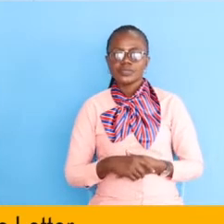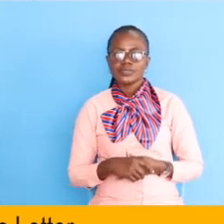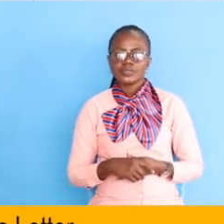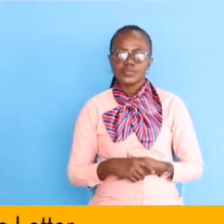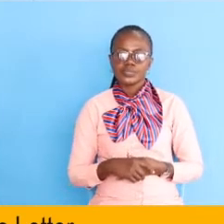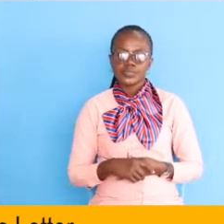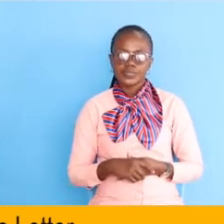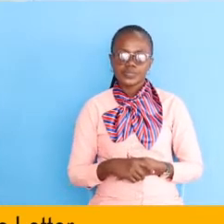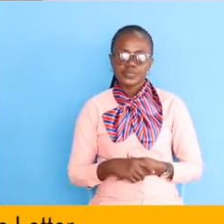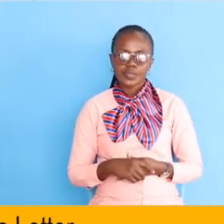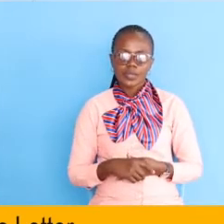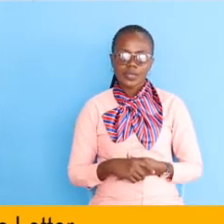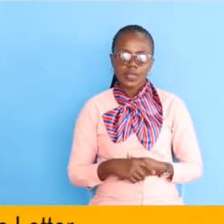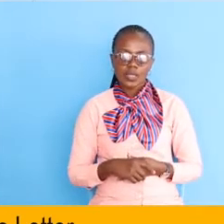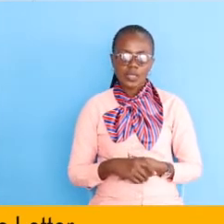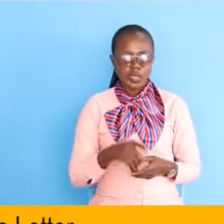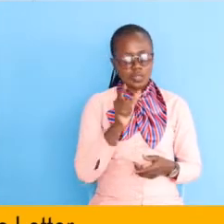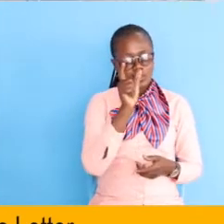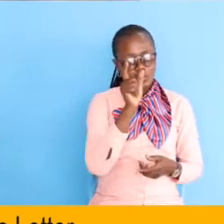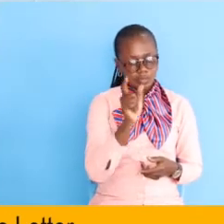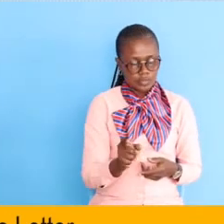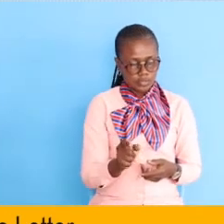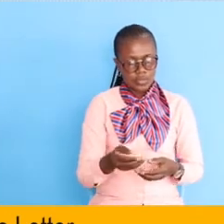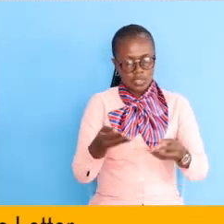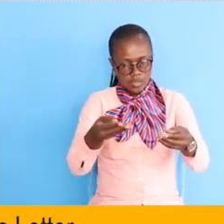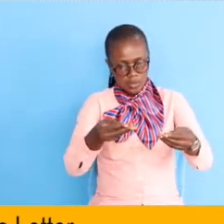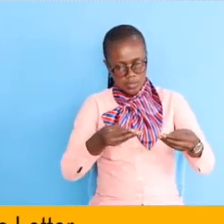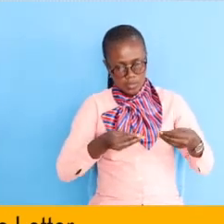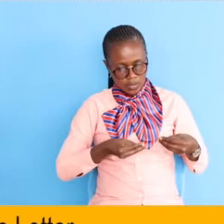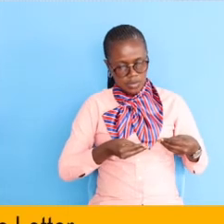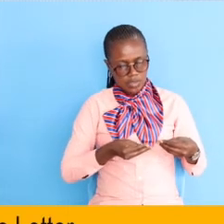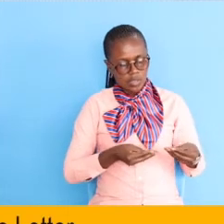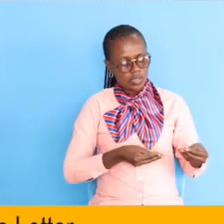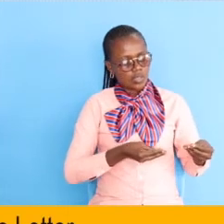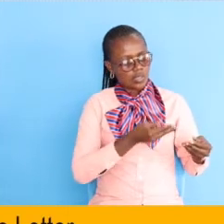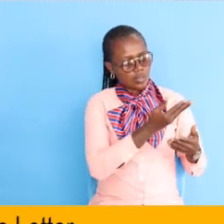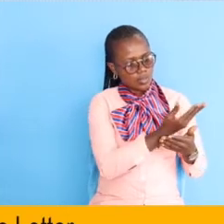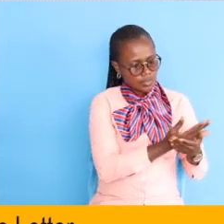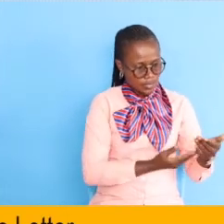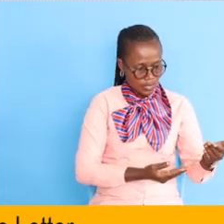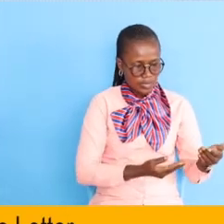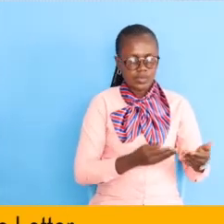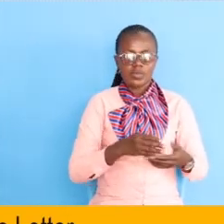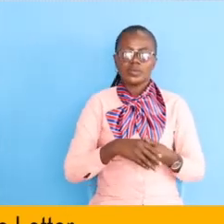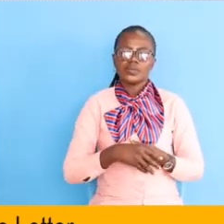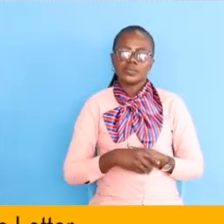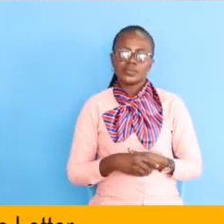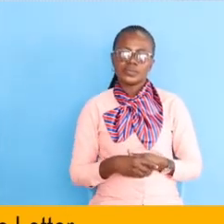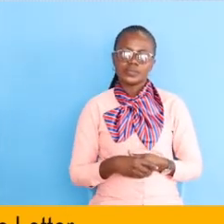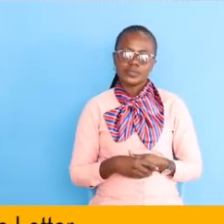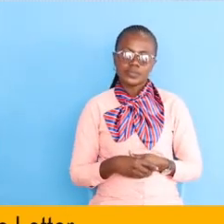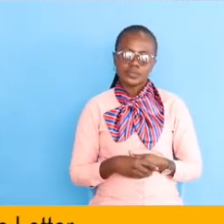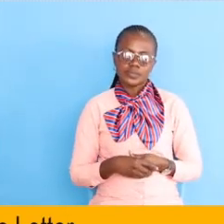This is the person that has to receive the letter. And what comes thereafter, it is normal as we saw it when we were